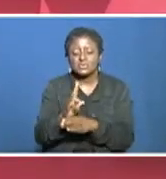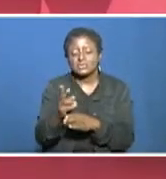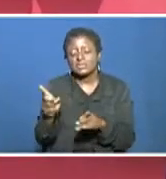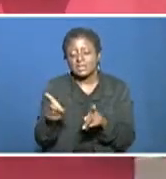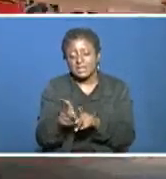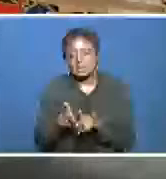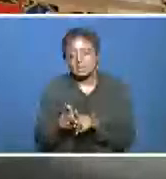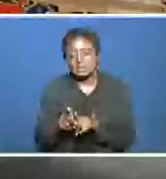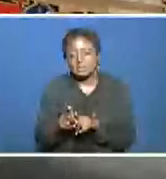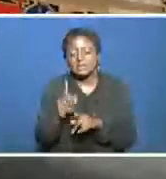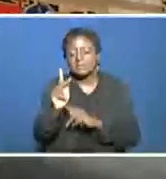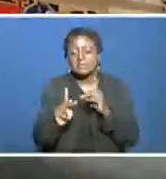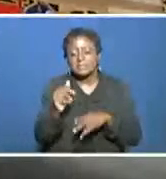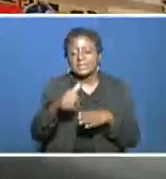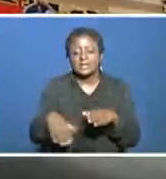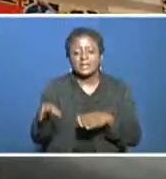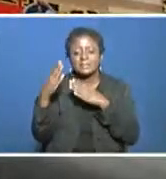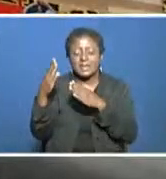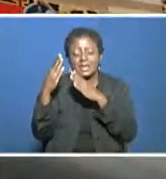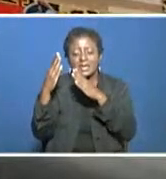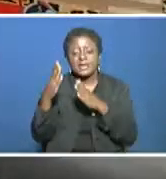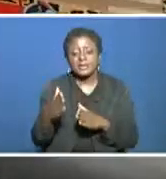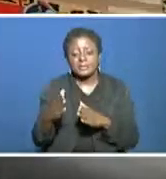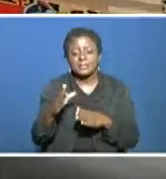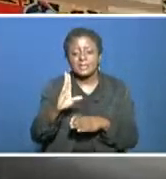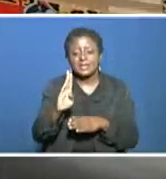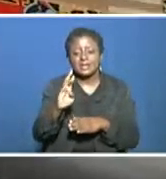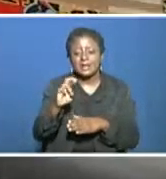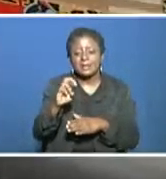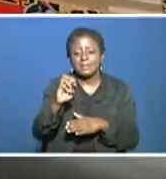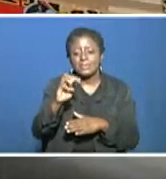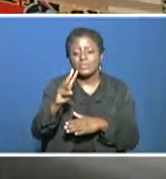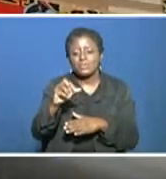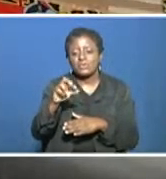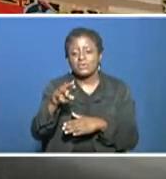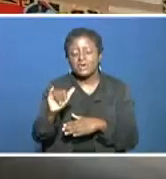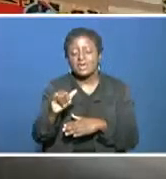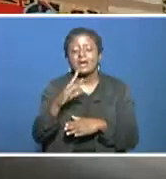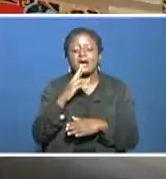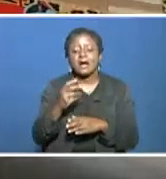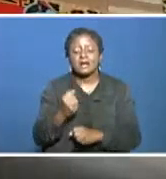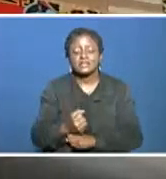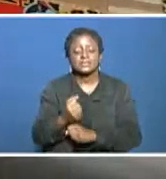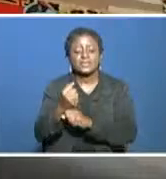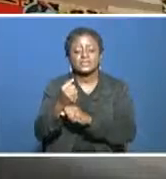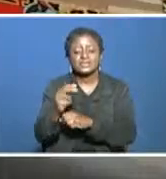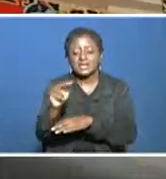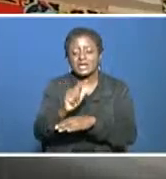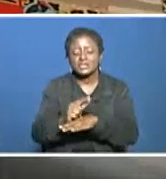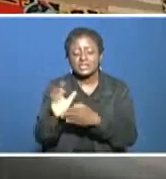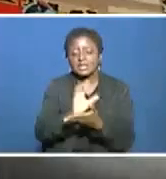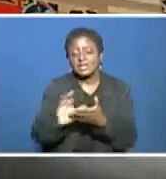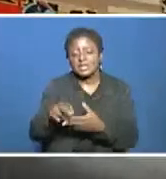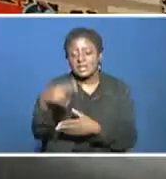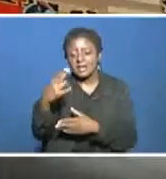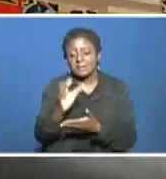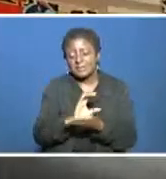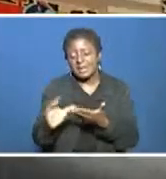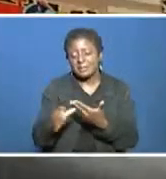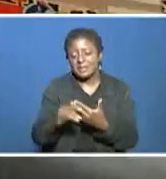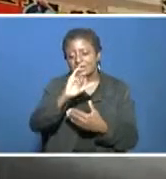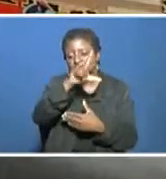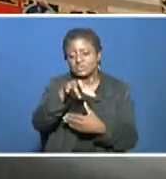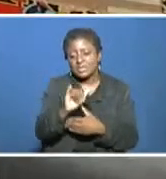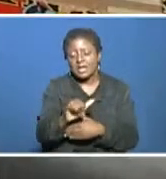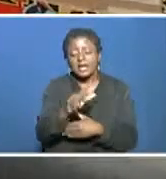the folks over at Bahamian Brewery are also sponsoring a national cleanup campaign set for July 30th, where